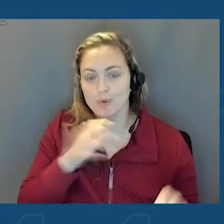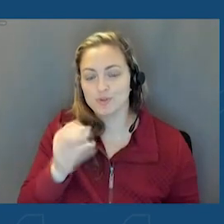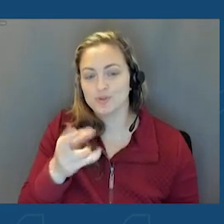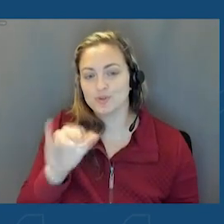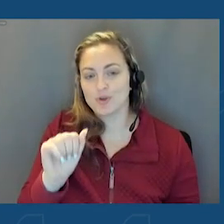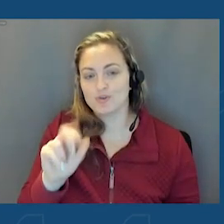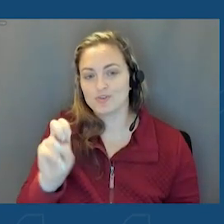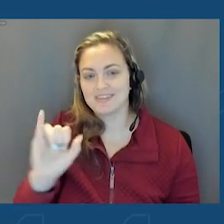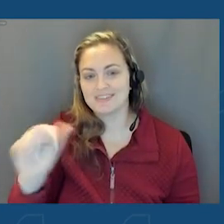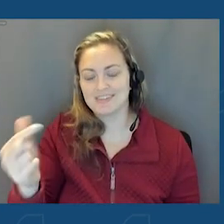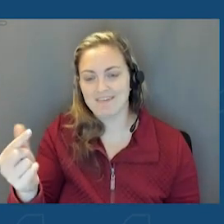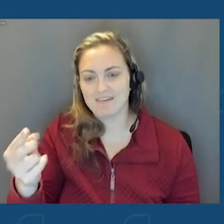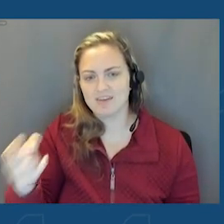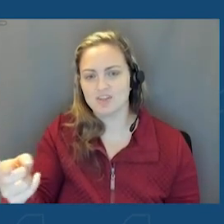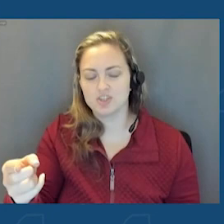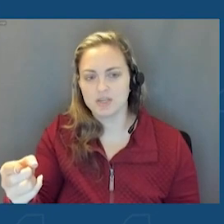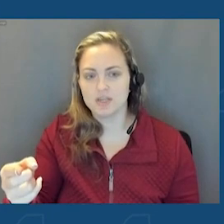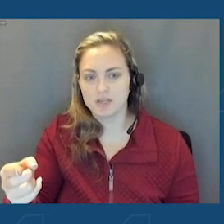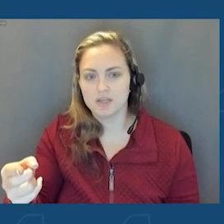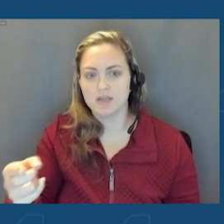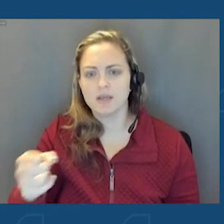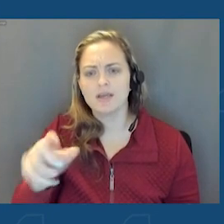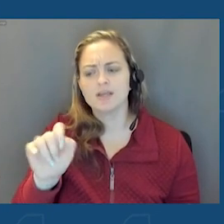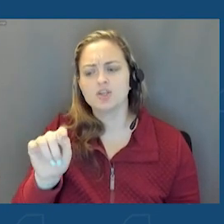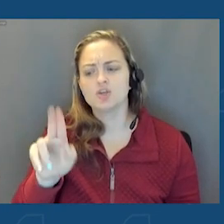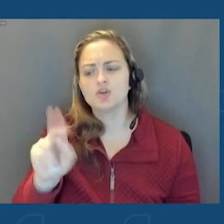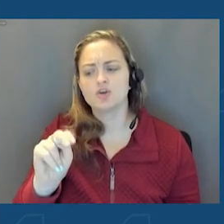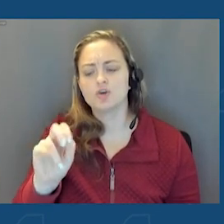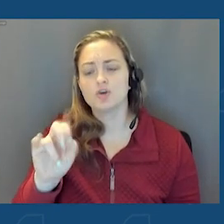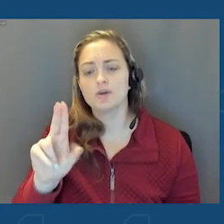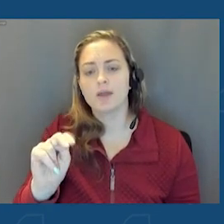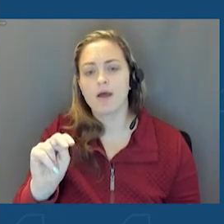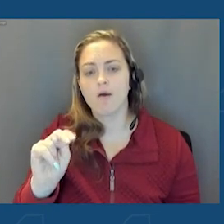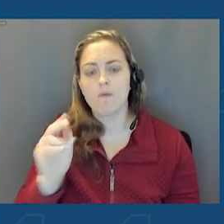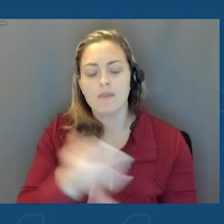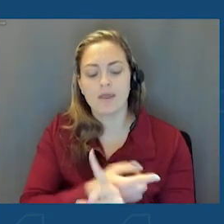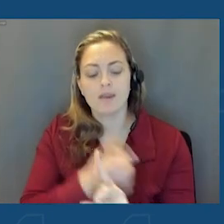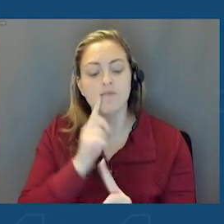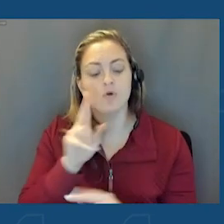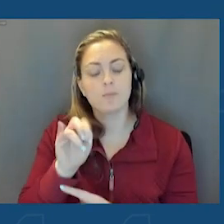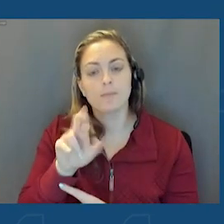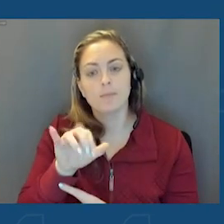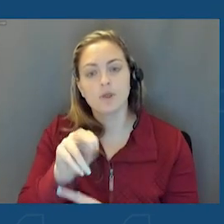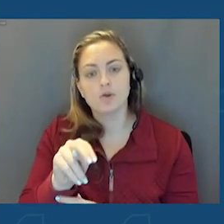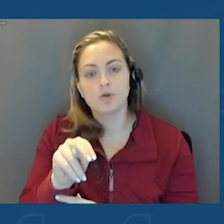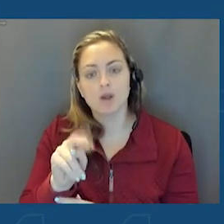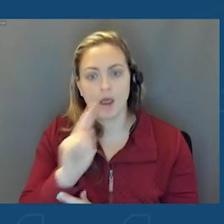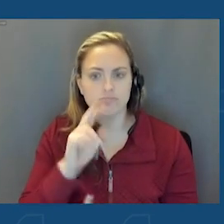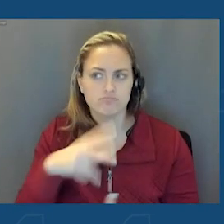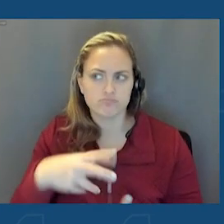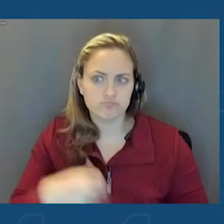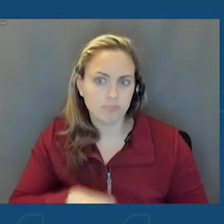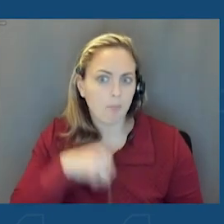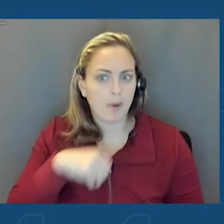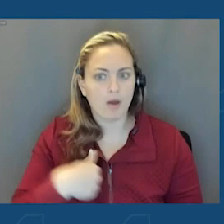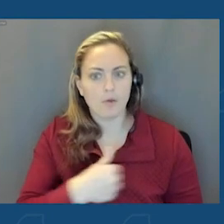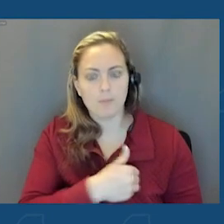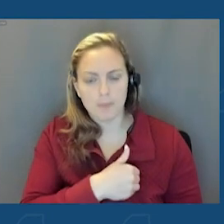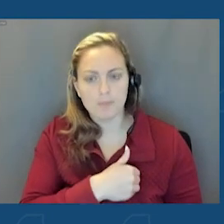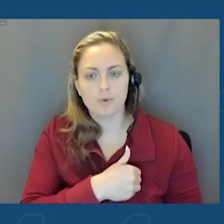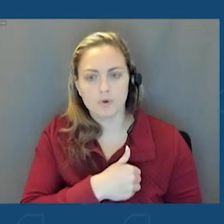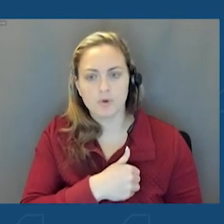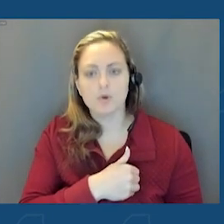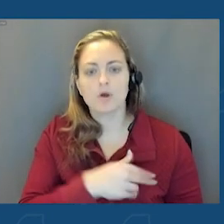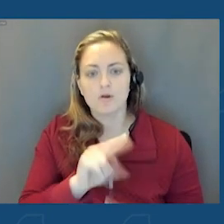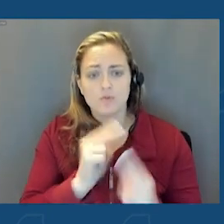She is a turn-down attendant at the Mandarin and a proud member of our union and the person who's going to close things out. So can you